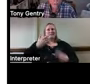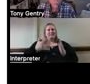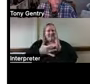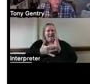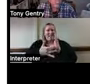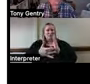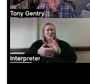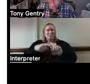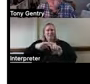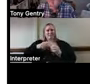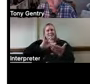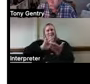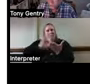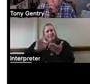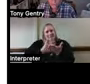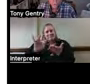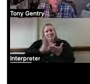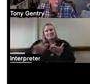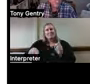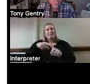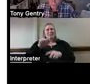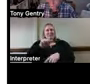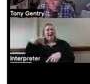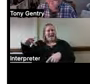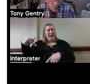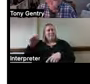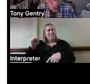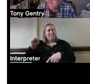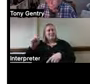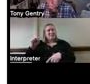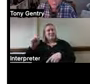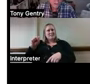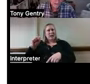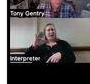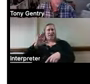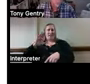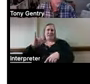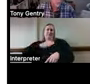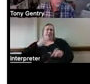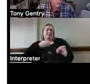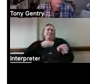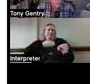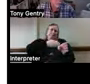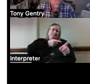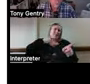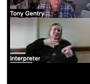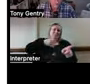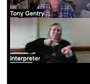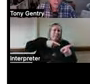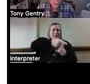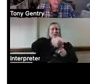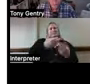all the ways that there are many apps can support people with disabilities. I like to say when we think about portable computer